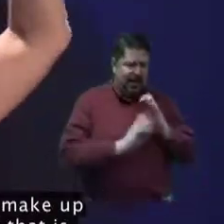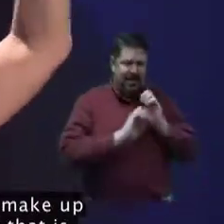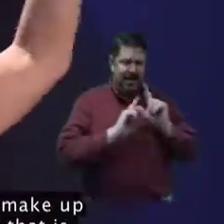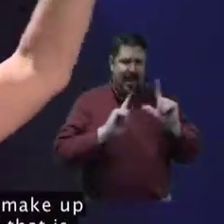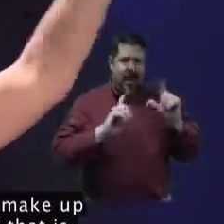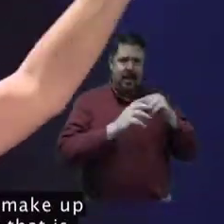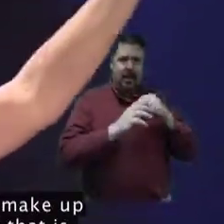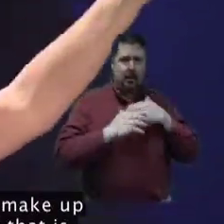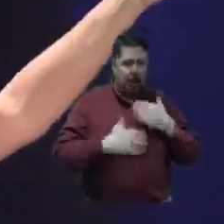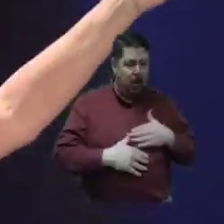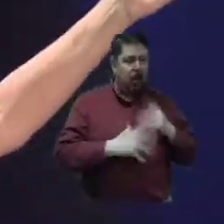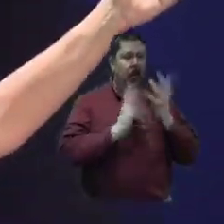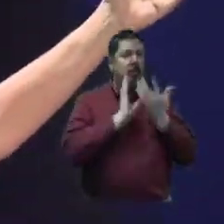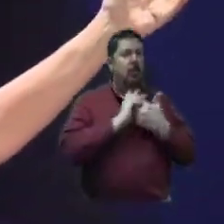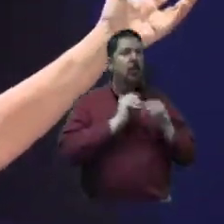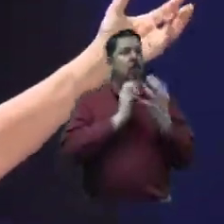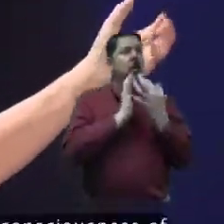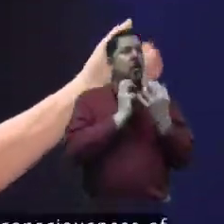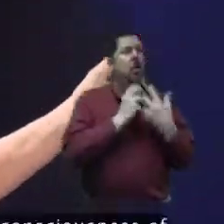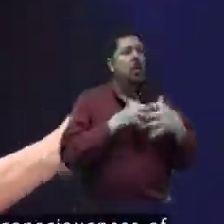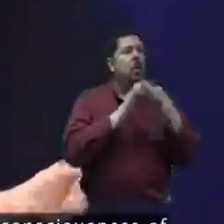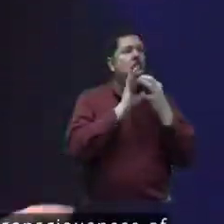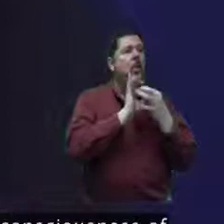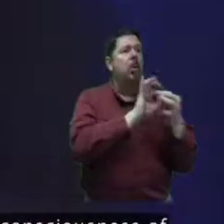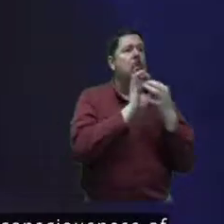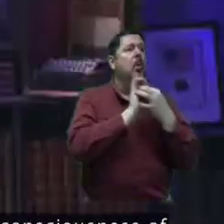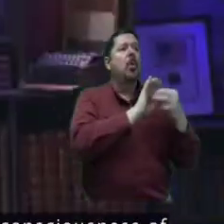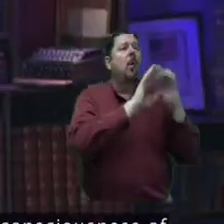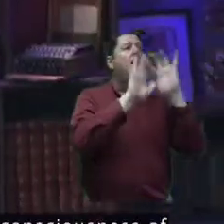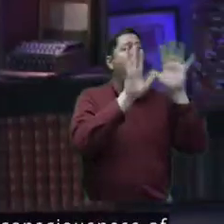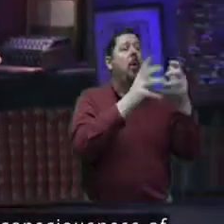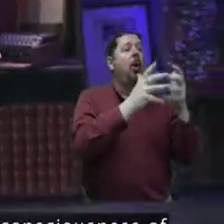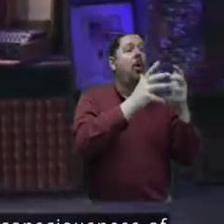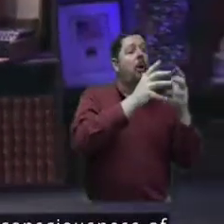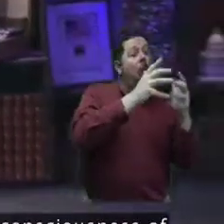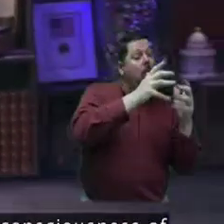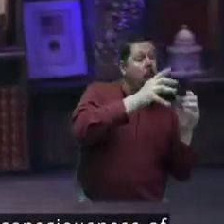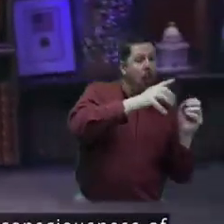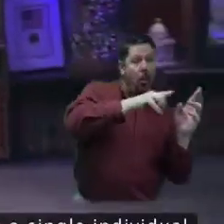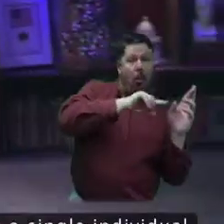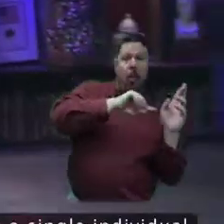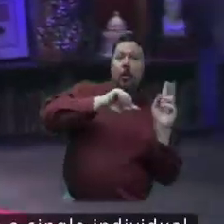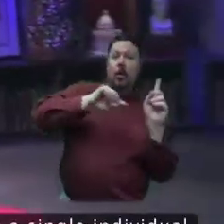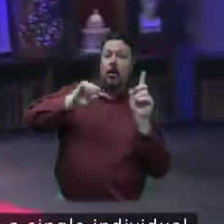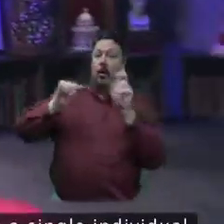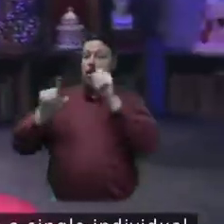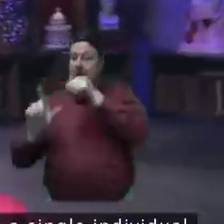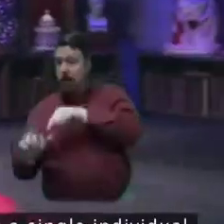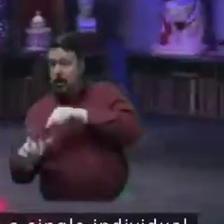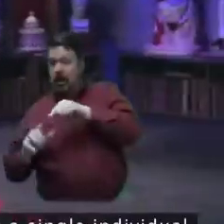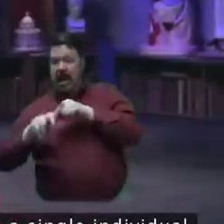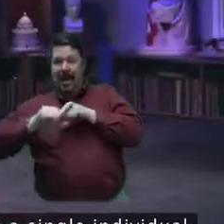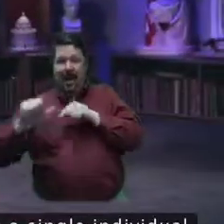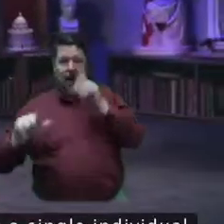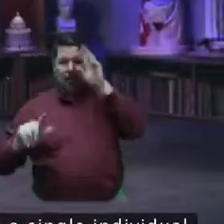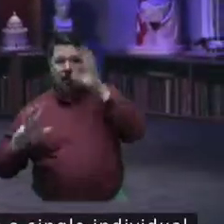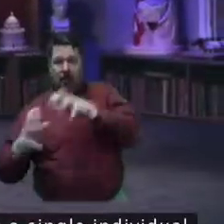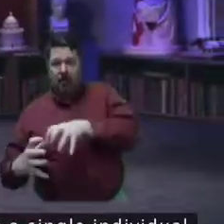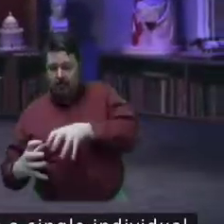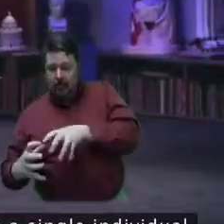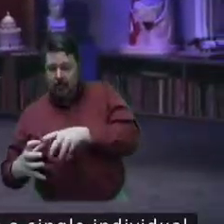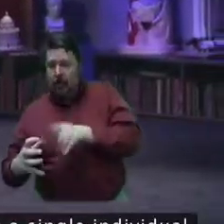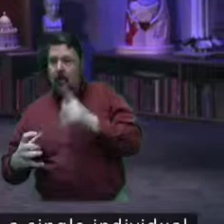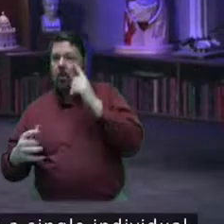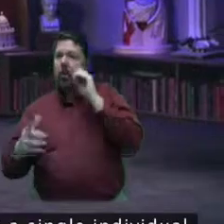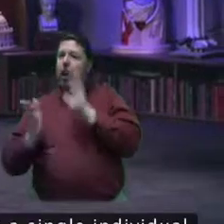one with all that is. Or I can choose to step into the consciousness of my left hemisphere,